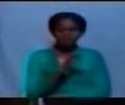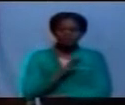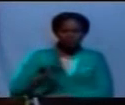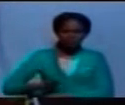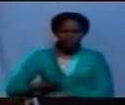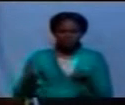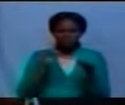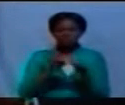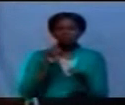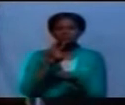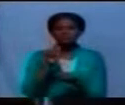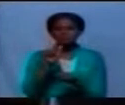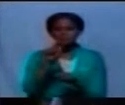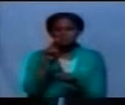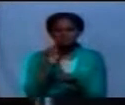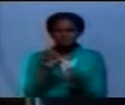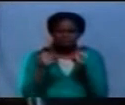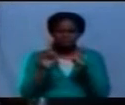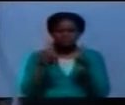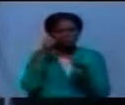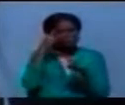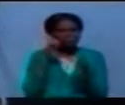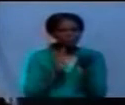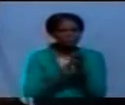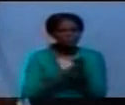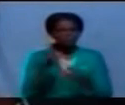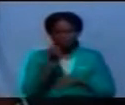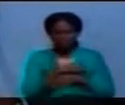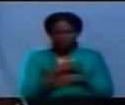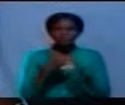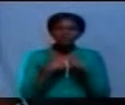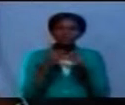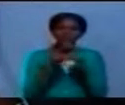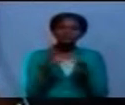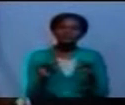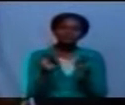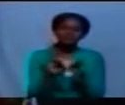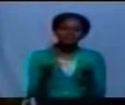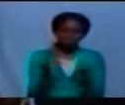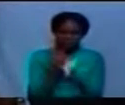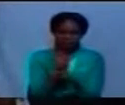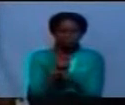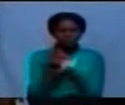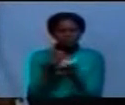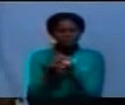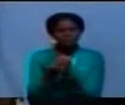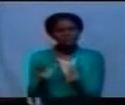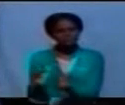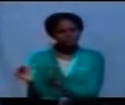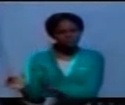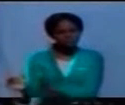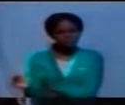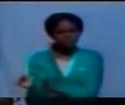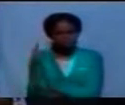value. Education for your children, that's an investment, it has value. Keeping money aside for